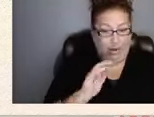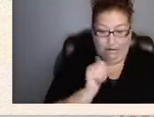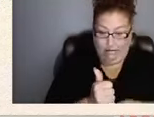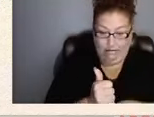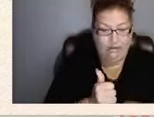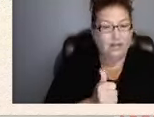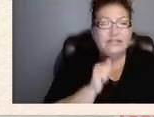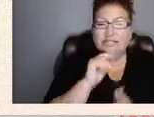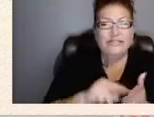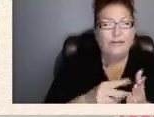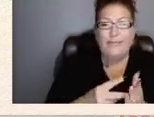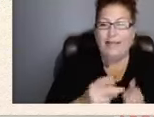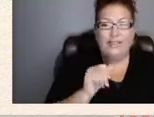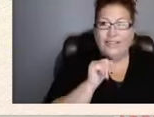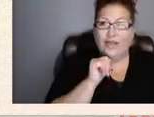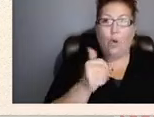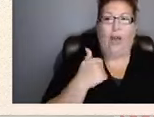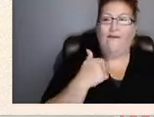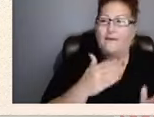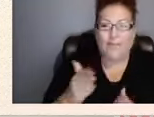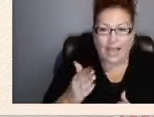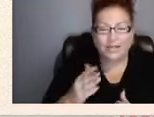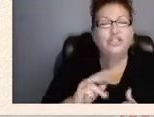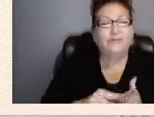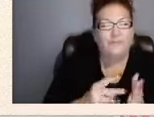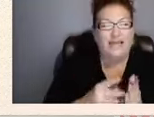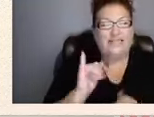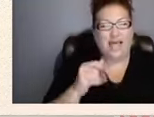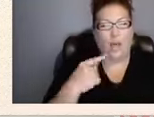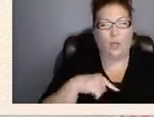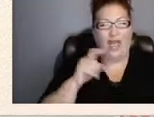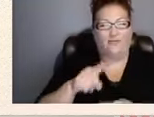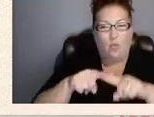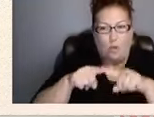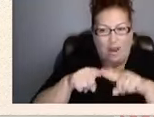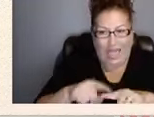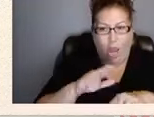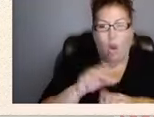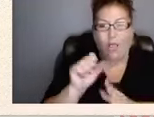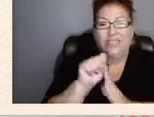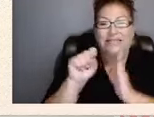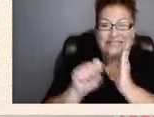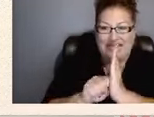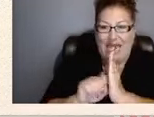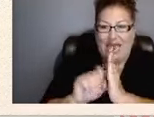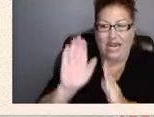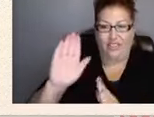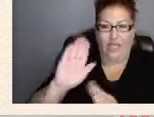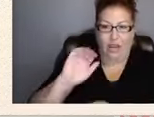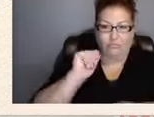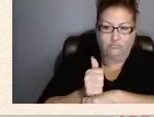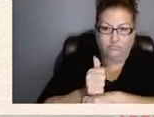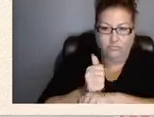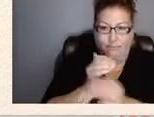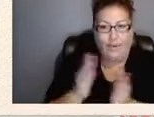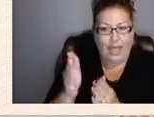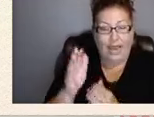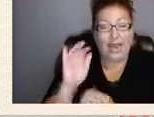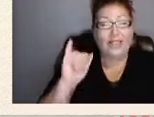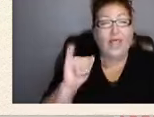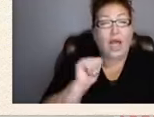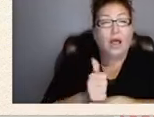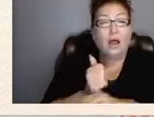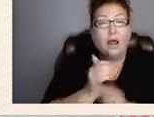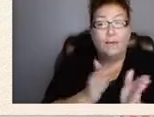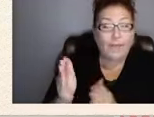isn't a plan. It just means that we have to rely on the state's default plan. And typically that default plan